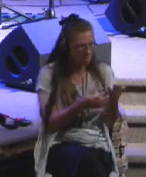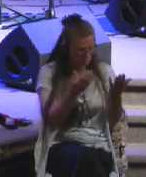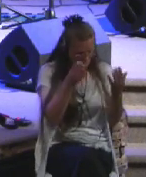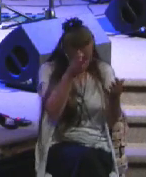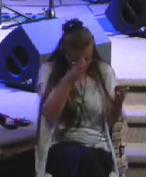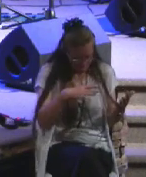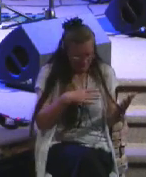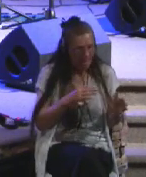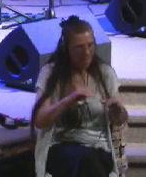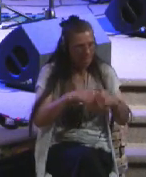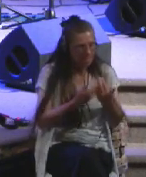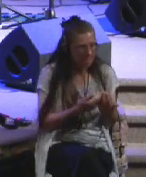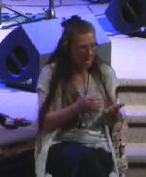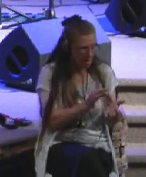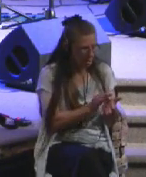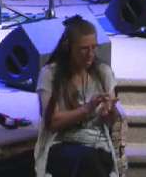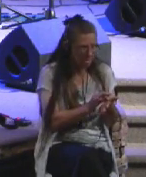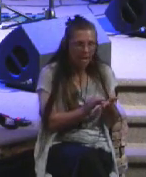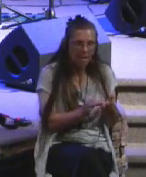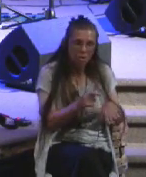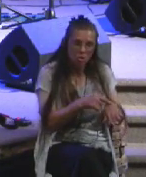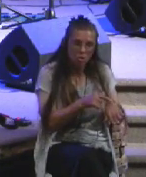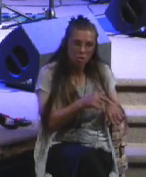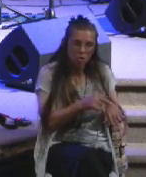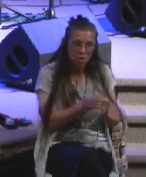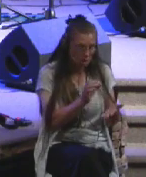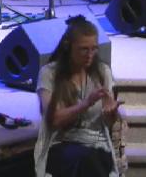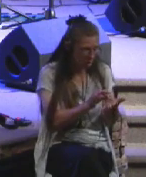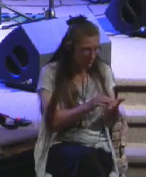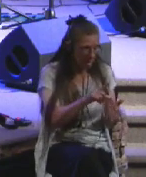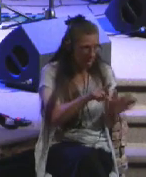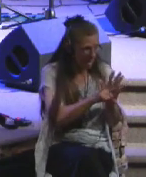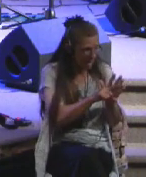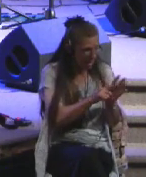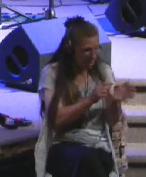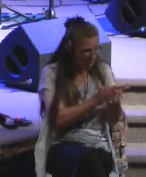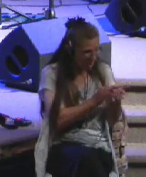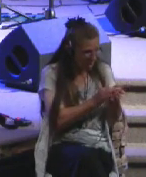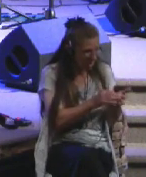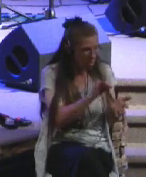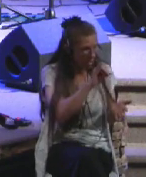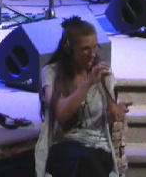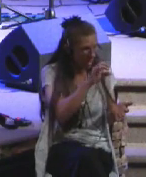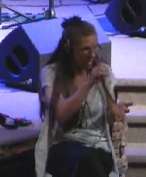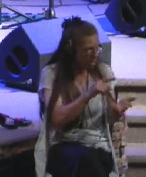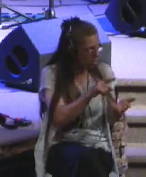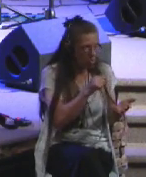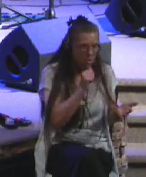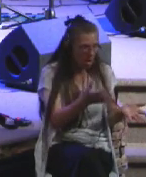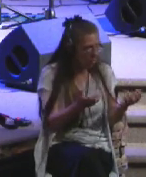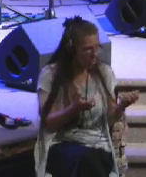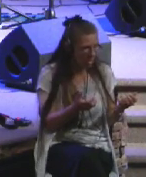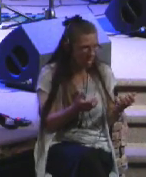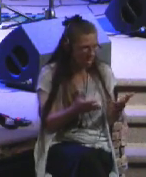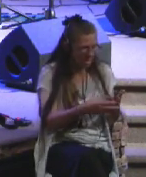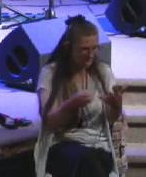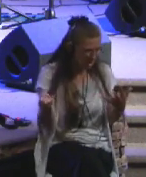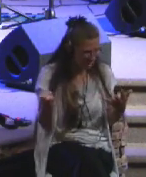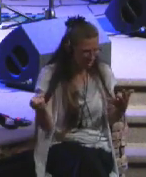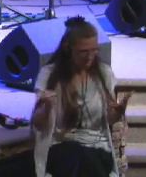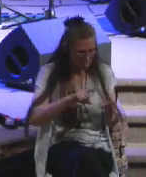because this is how you sign all your legal documents. This right here is your identification. You do not want to get that hijacked. And